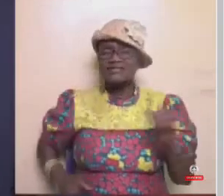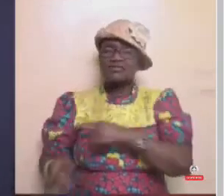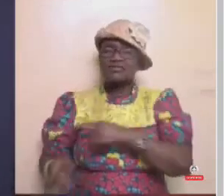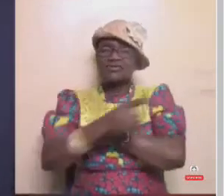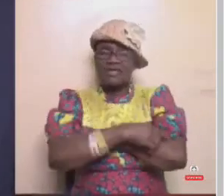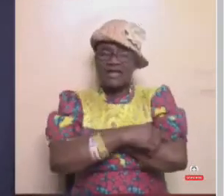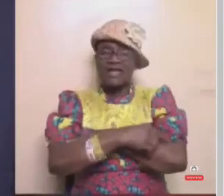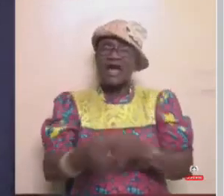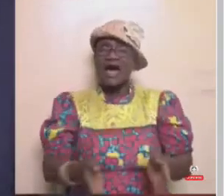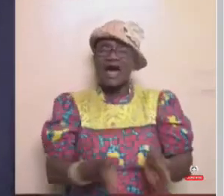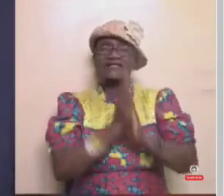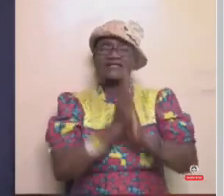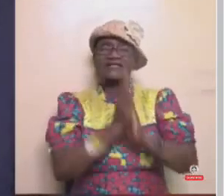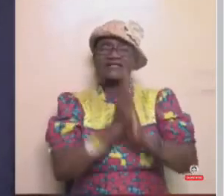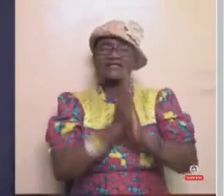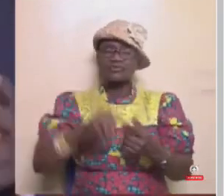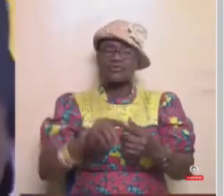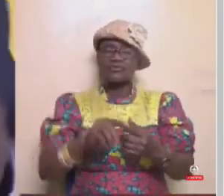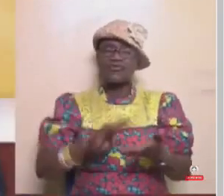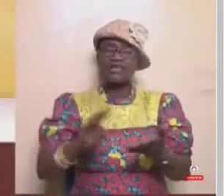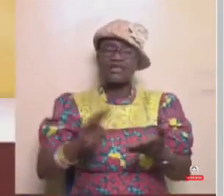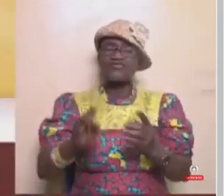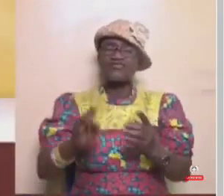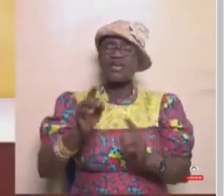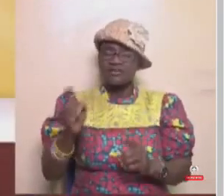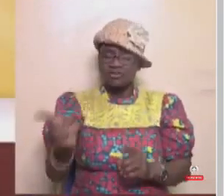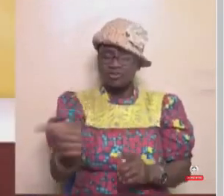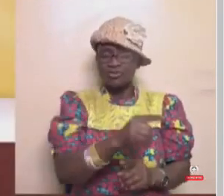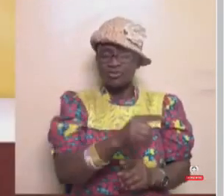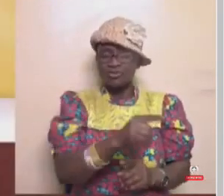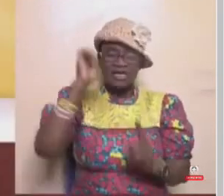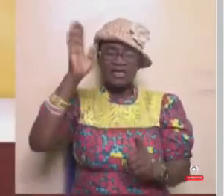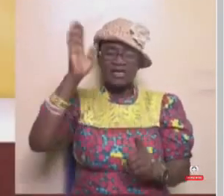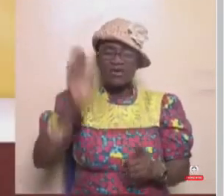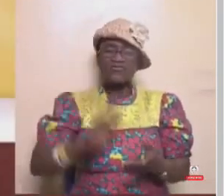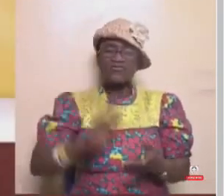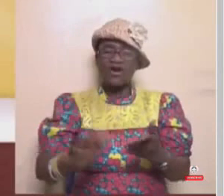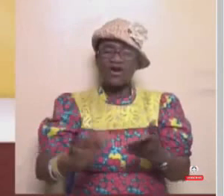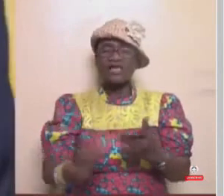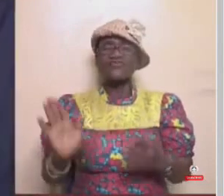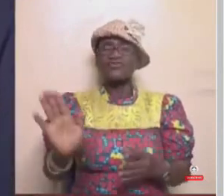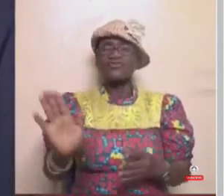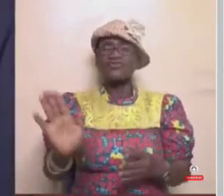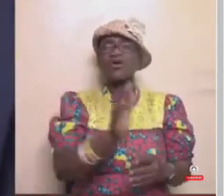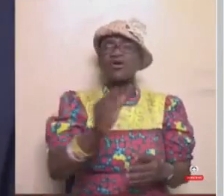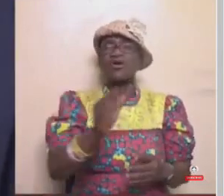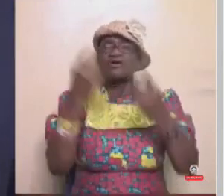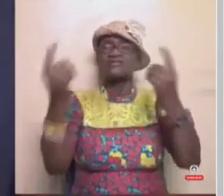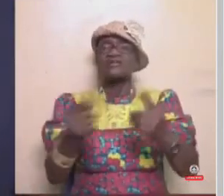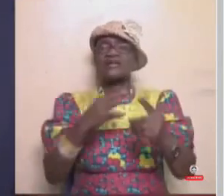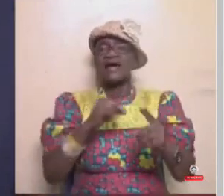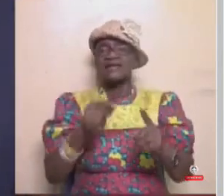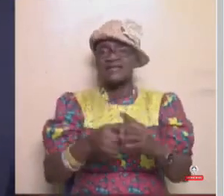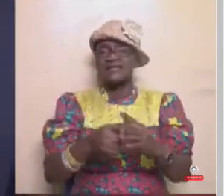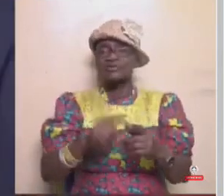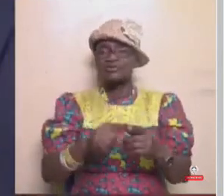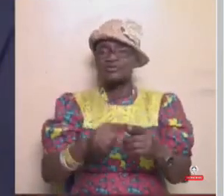will forgive your sin and he will begin to do something about your situation. Because